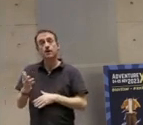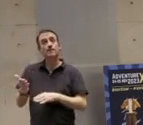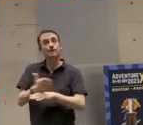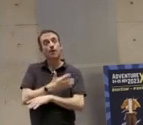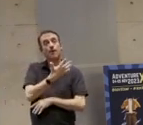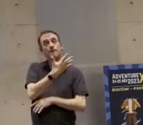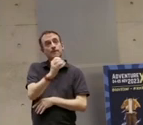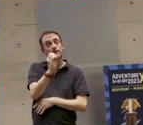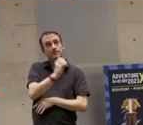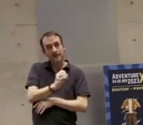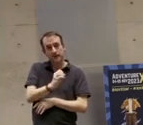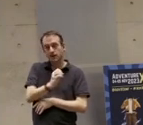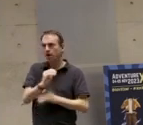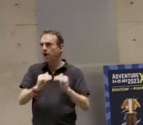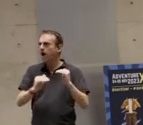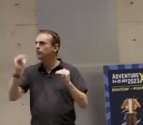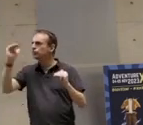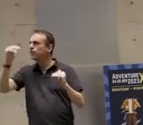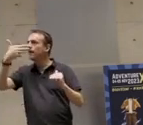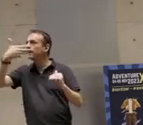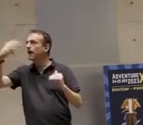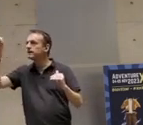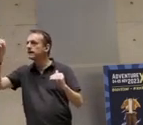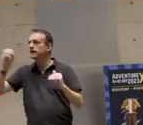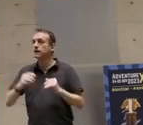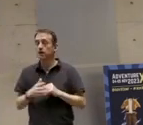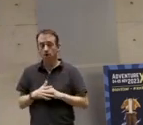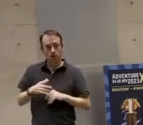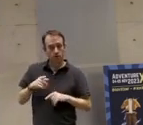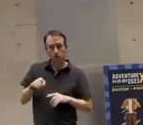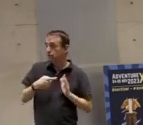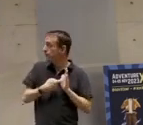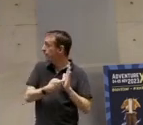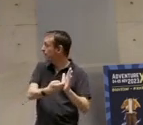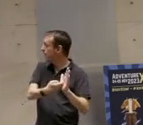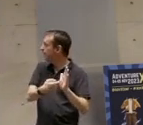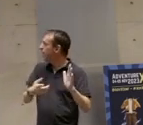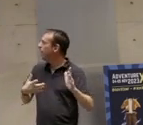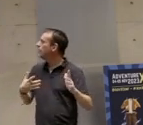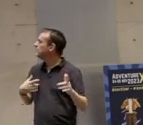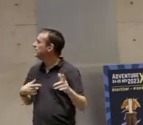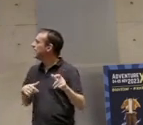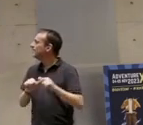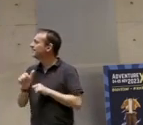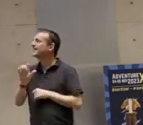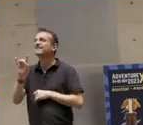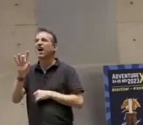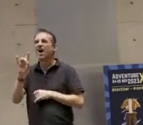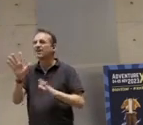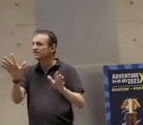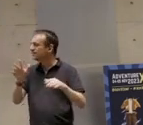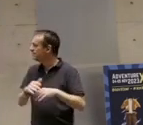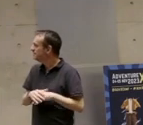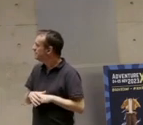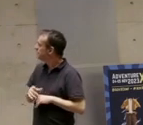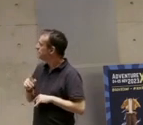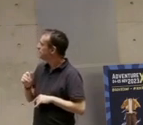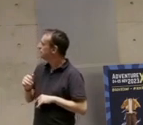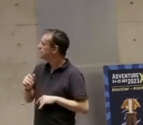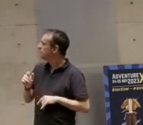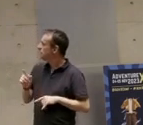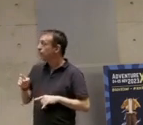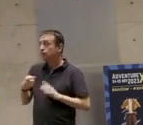and would you recommend goes, oh, I'll do the fun, because that's even better. That went from 60% to 90%. Would